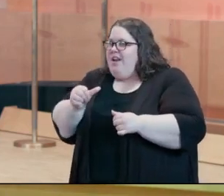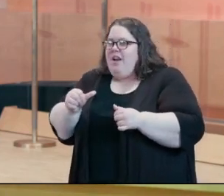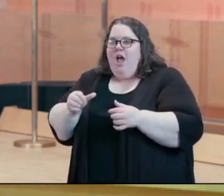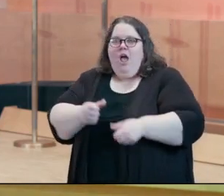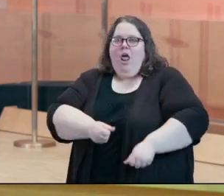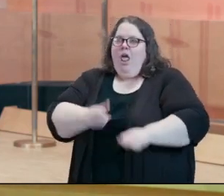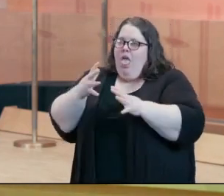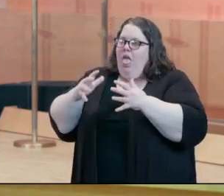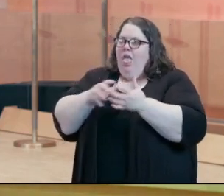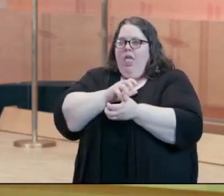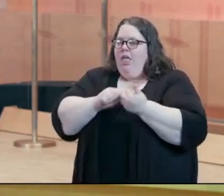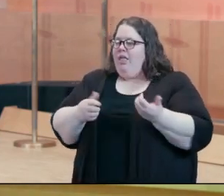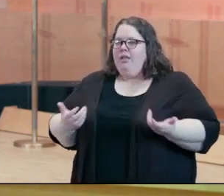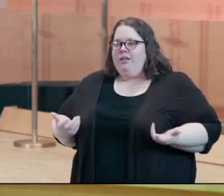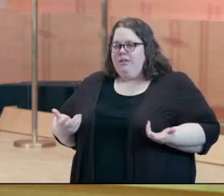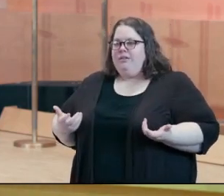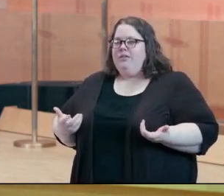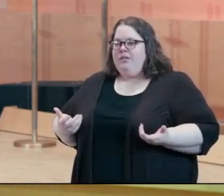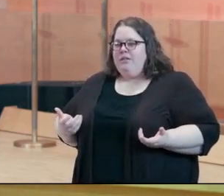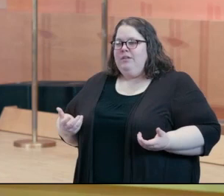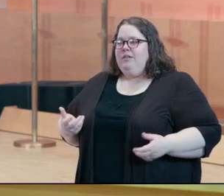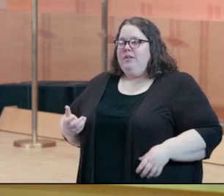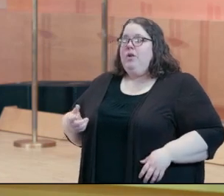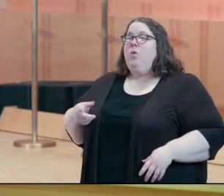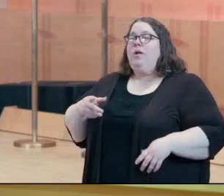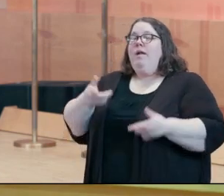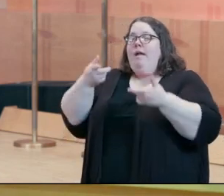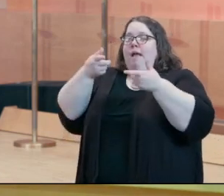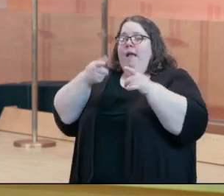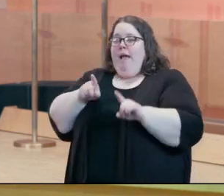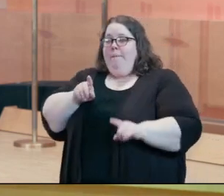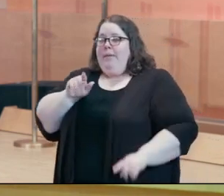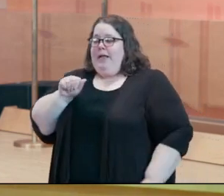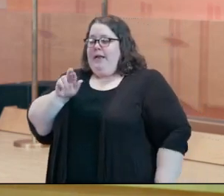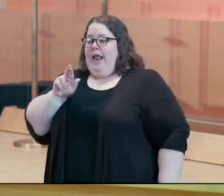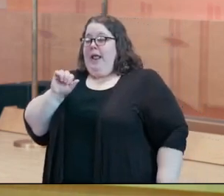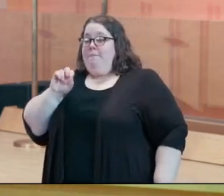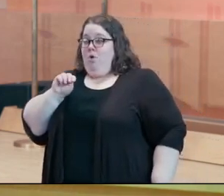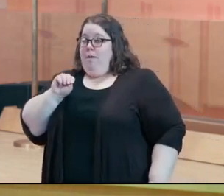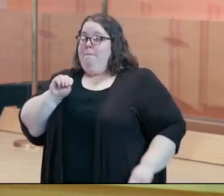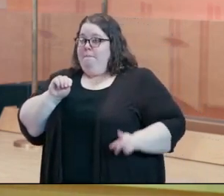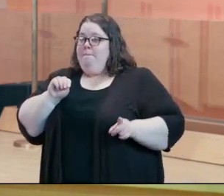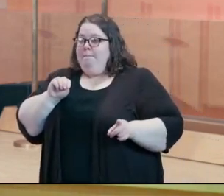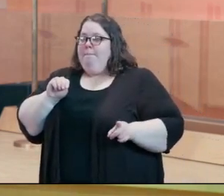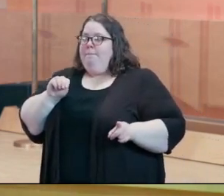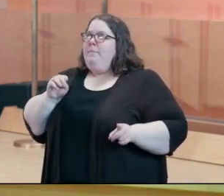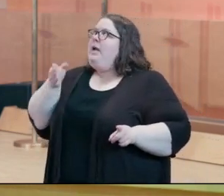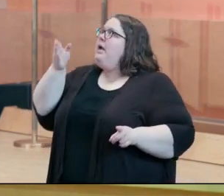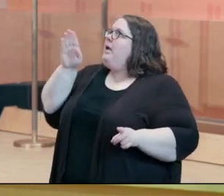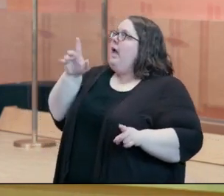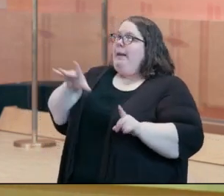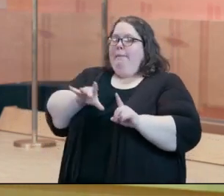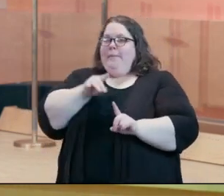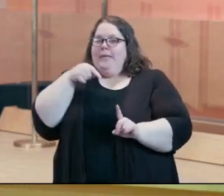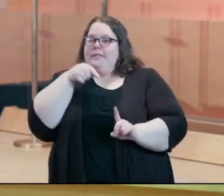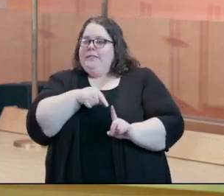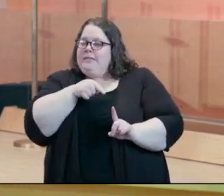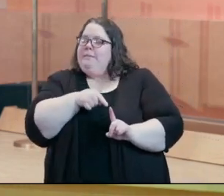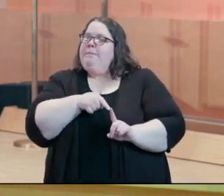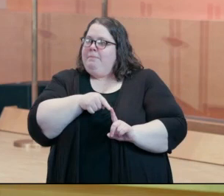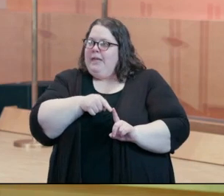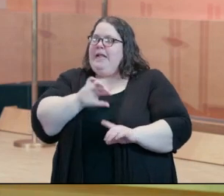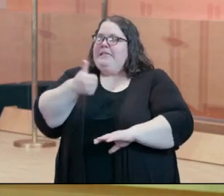we see God choosing Abram and setting him apart to work this massive